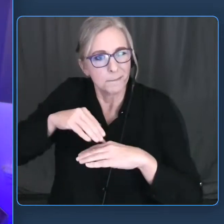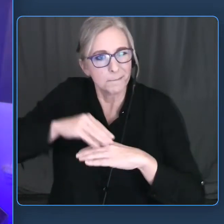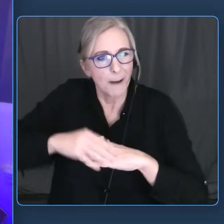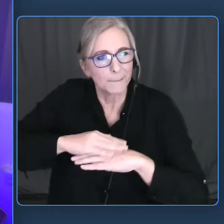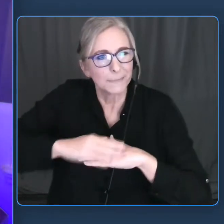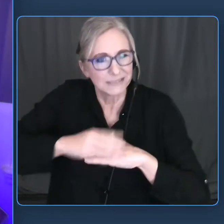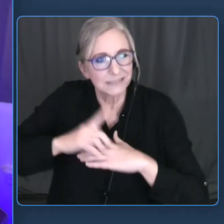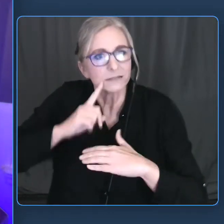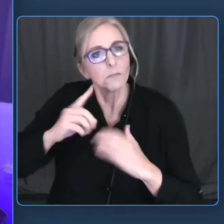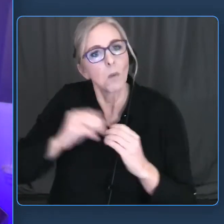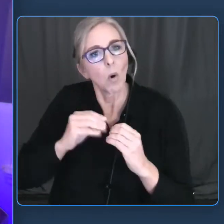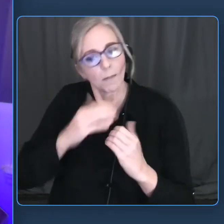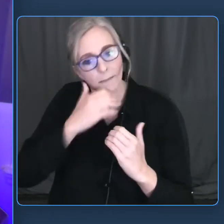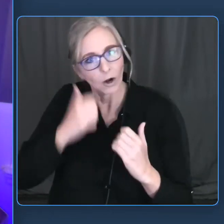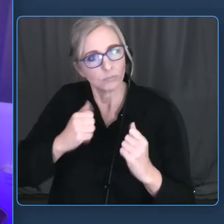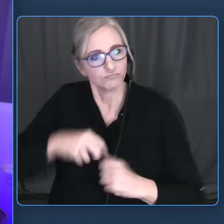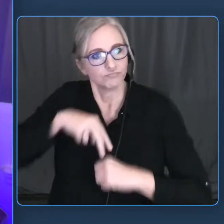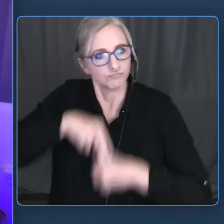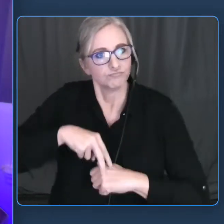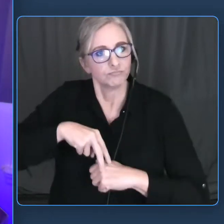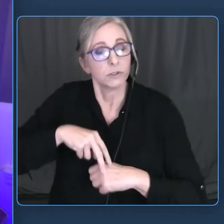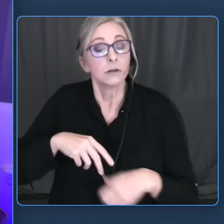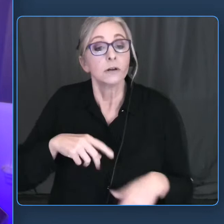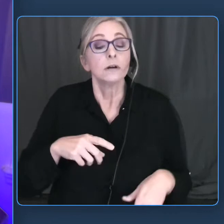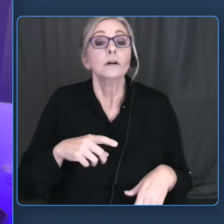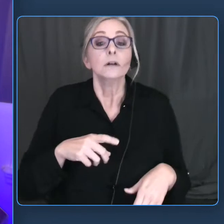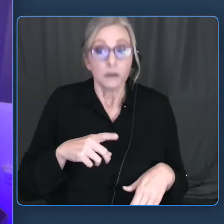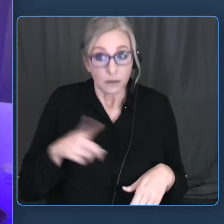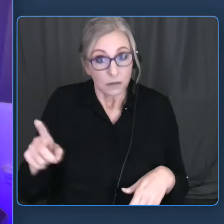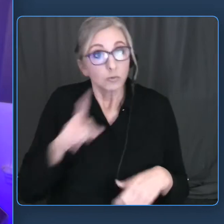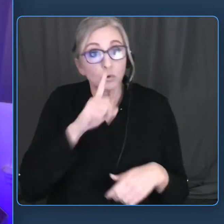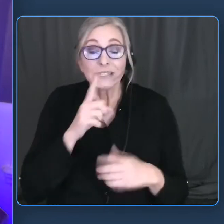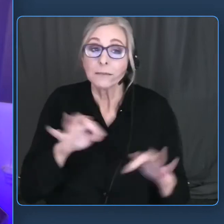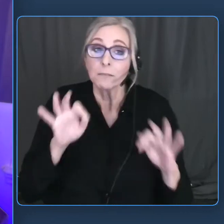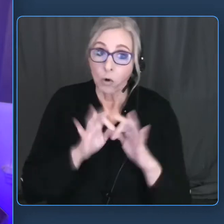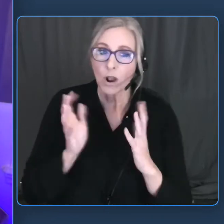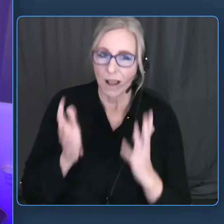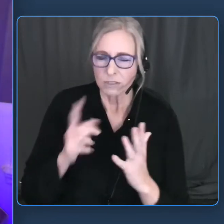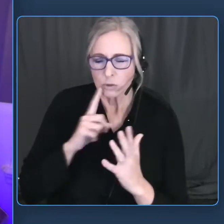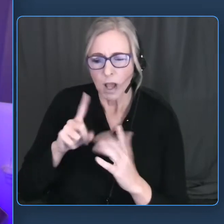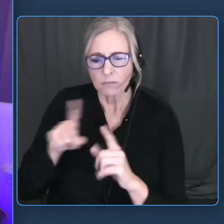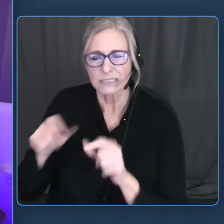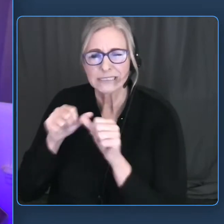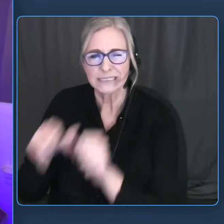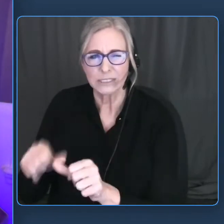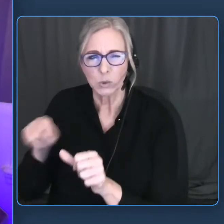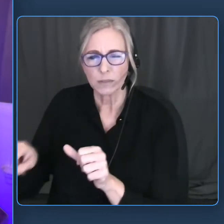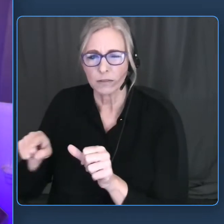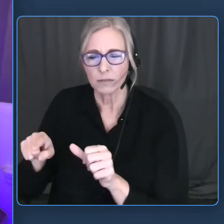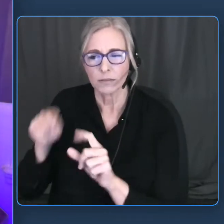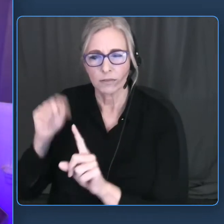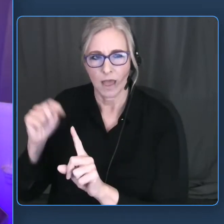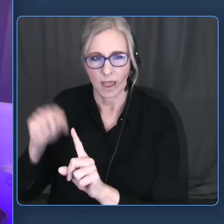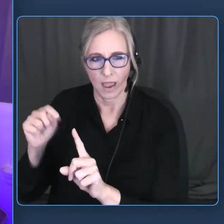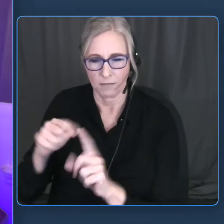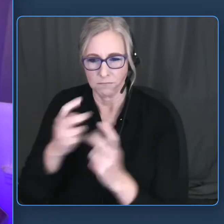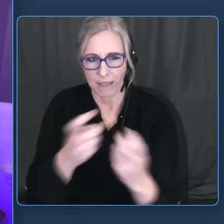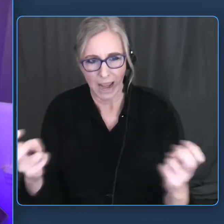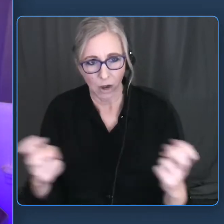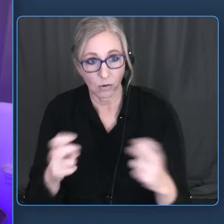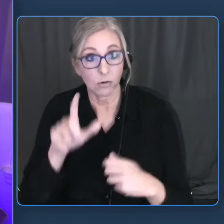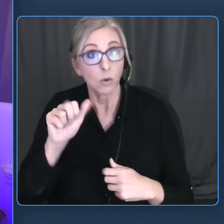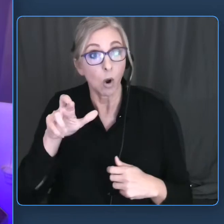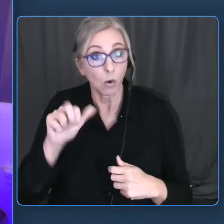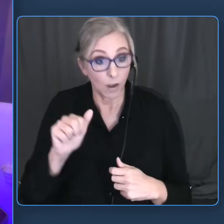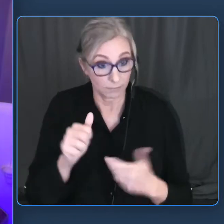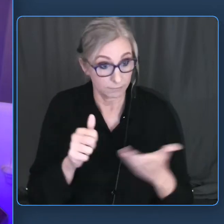just to keep that conversation going, because I think that's very important. But let's continue with the panelists here.